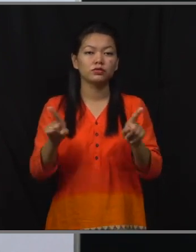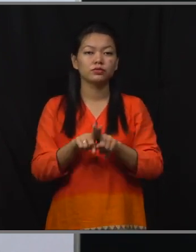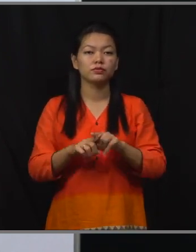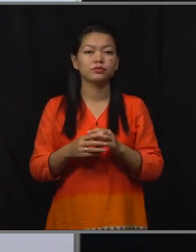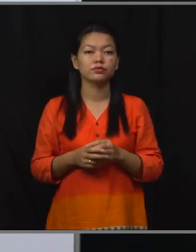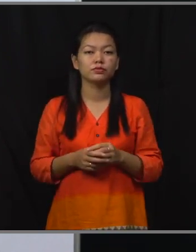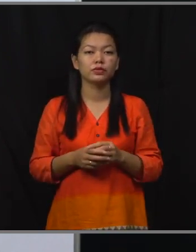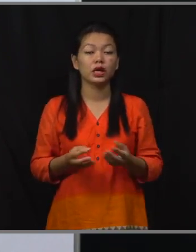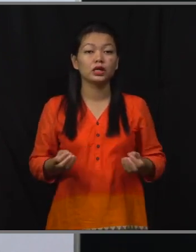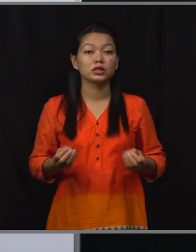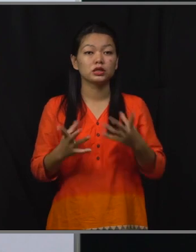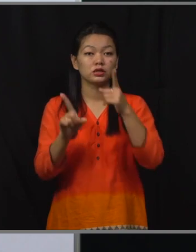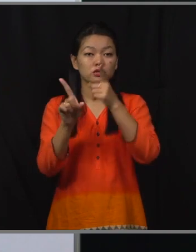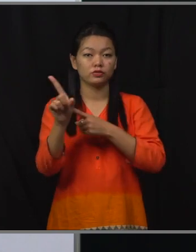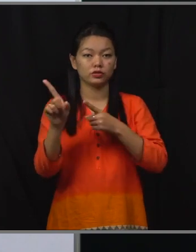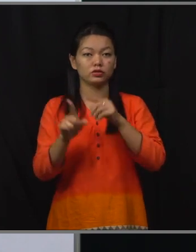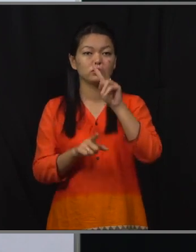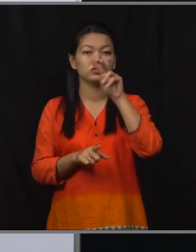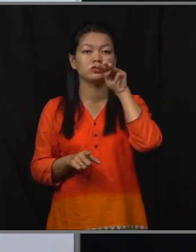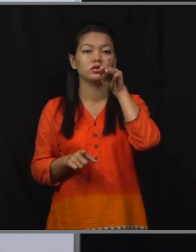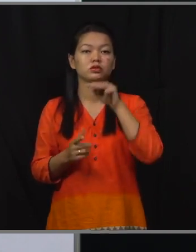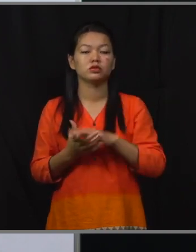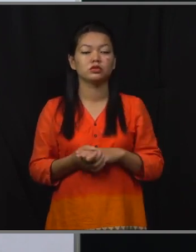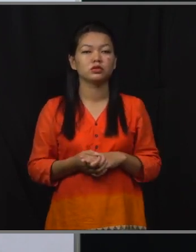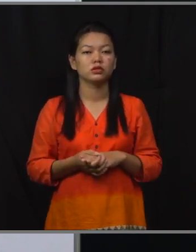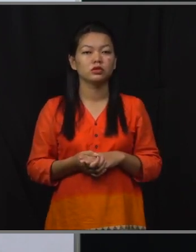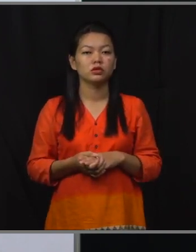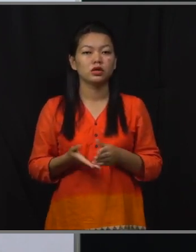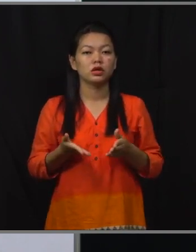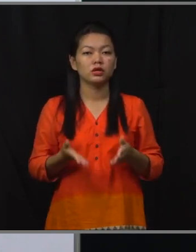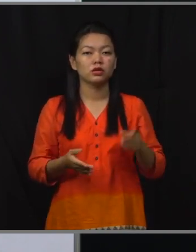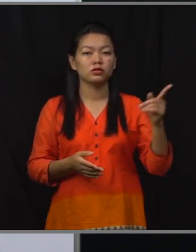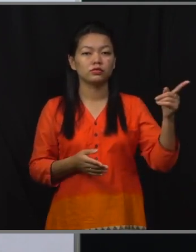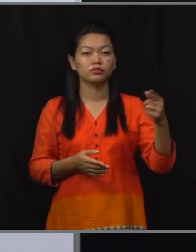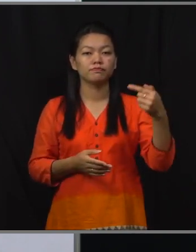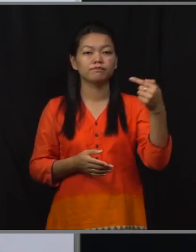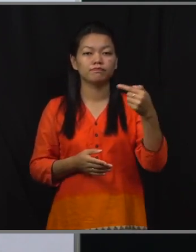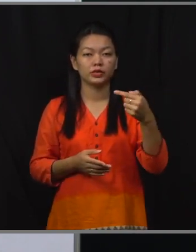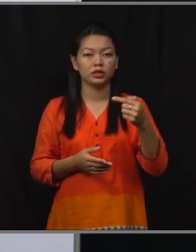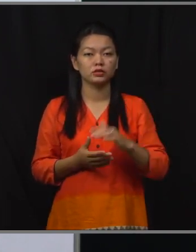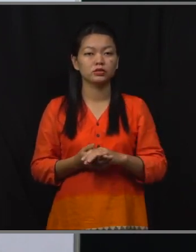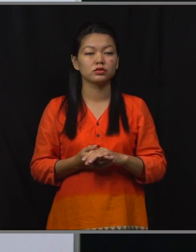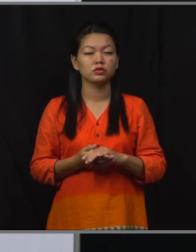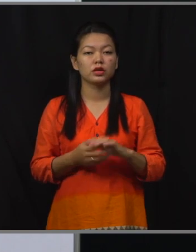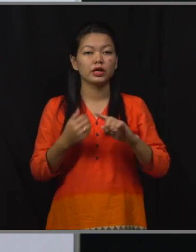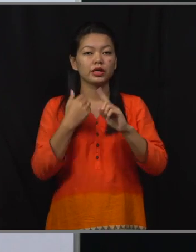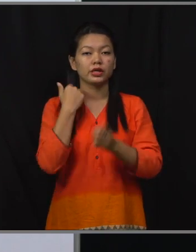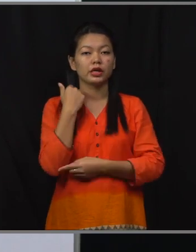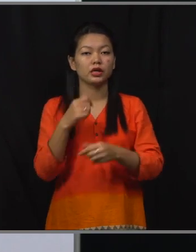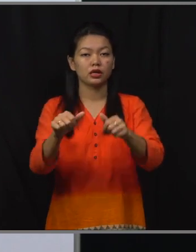and beginning 2,000. So this has to be subtracted and you will